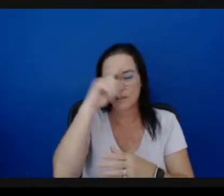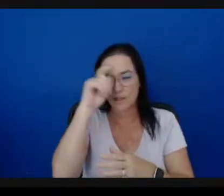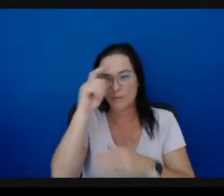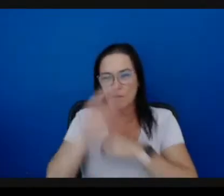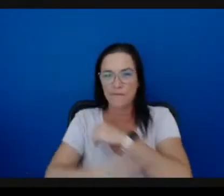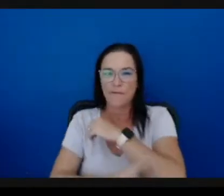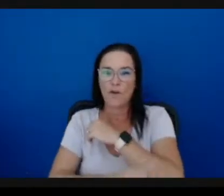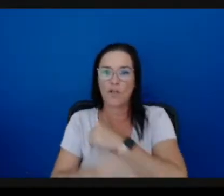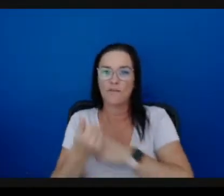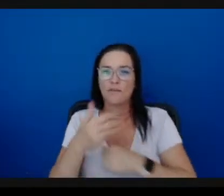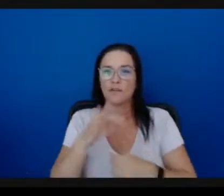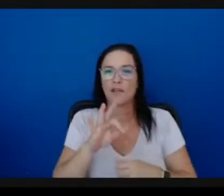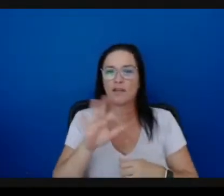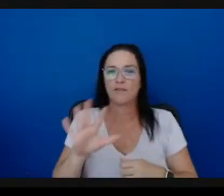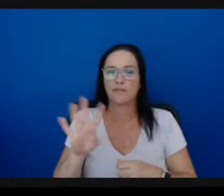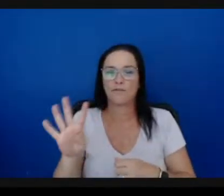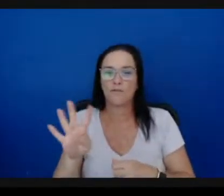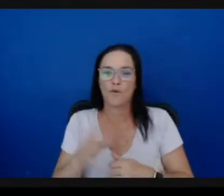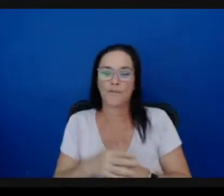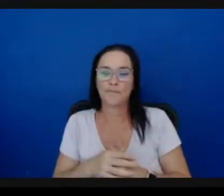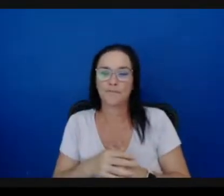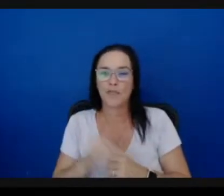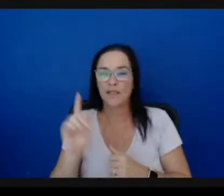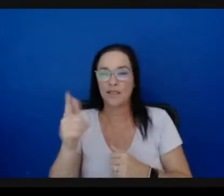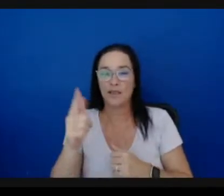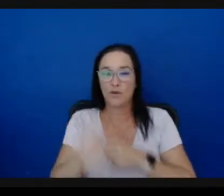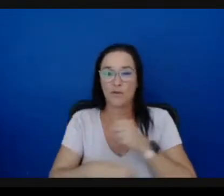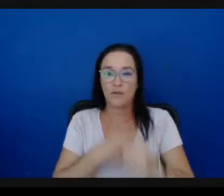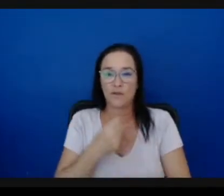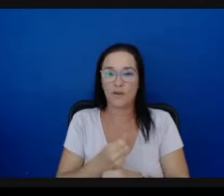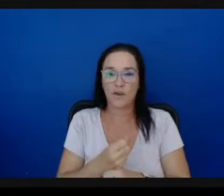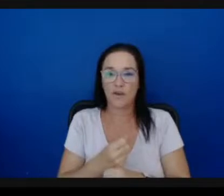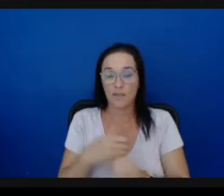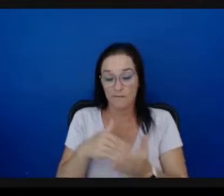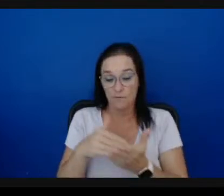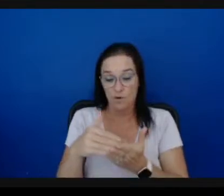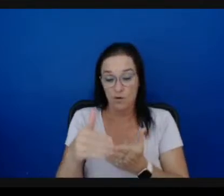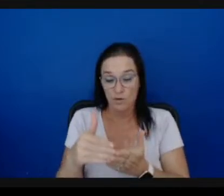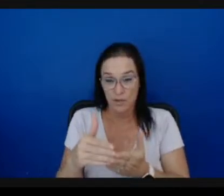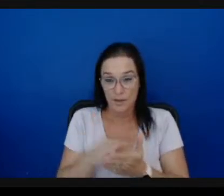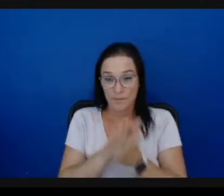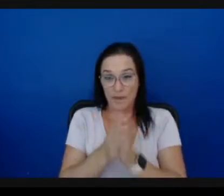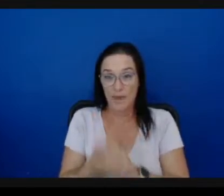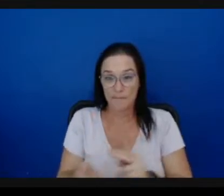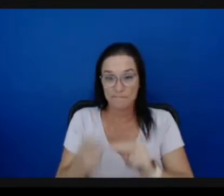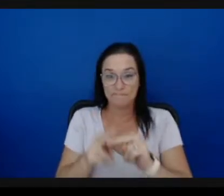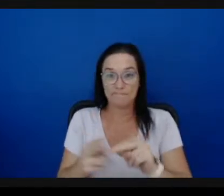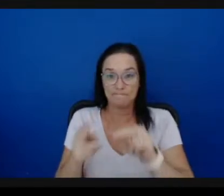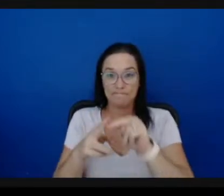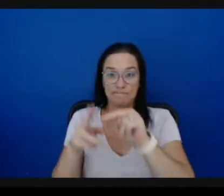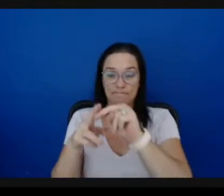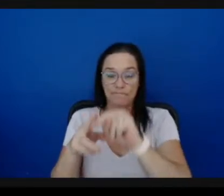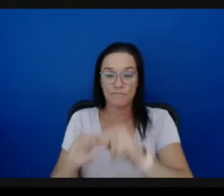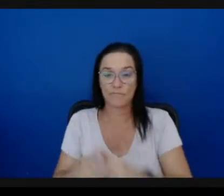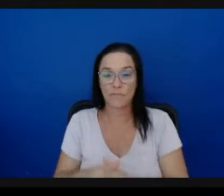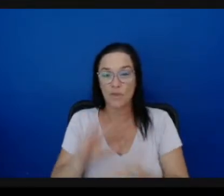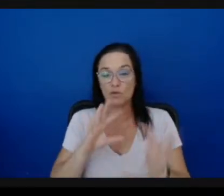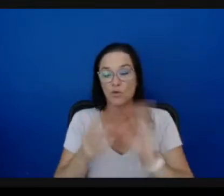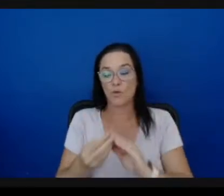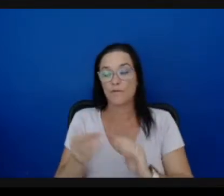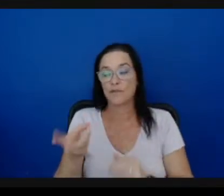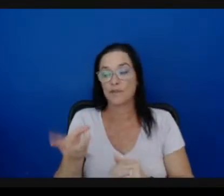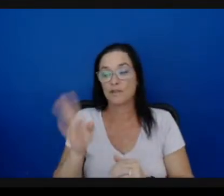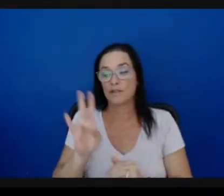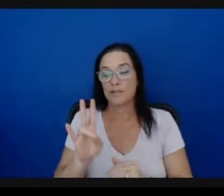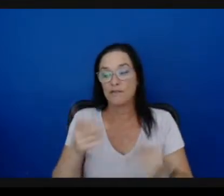1954. Late in the year, the frequency of these earthquakes began to increase. A total of 67